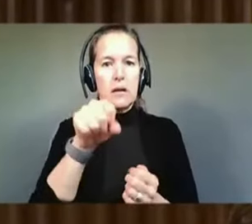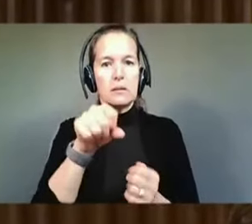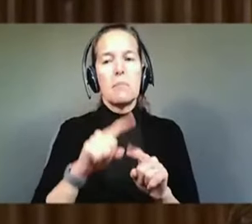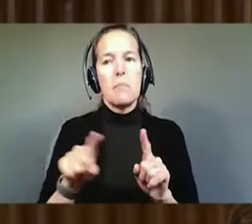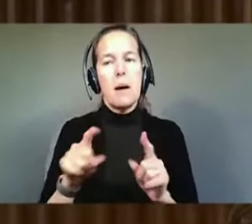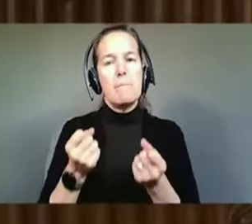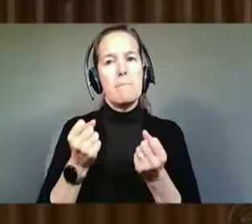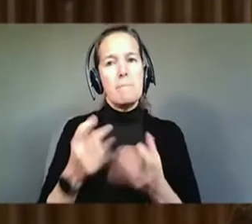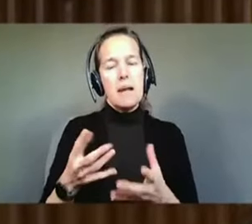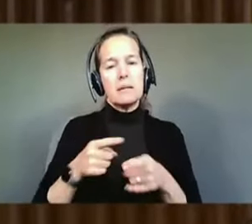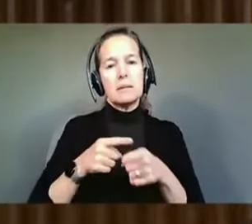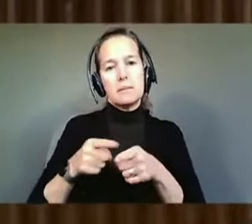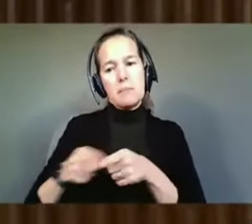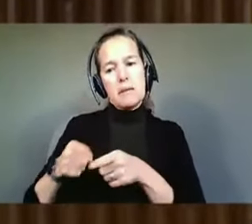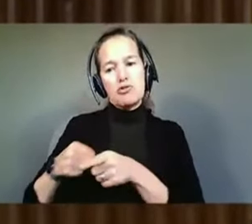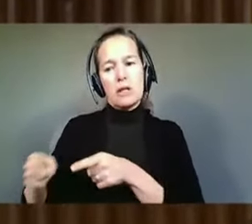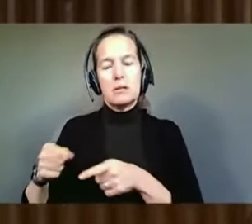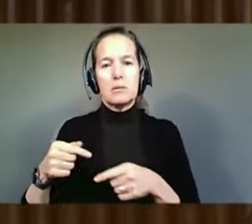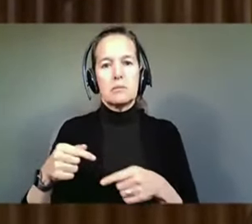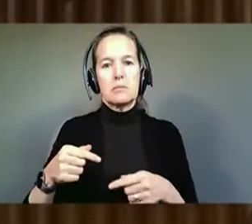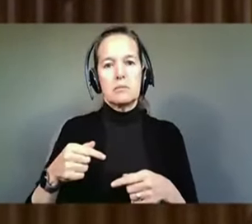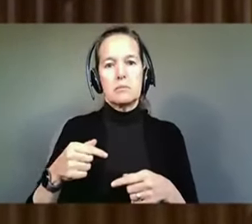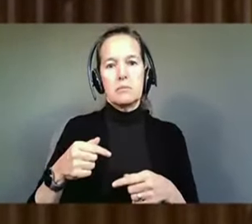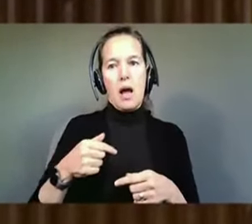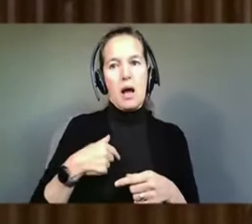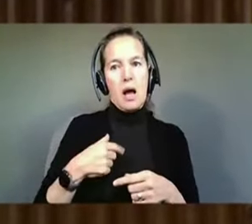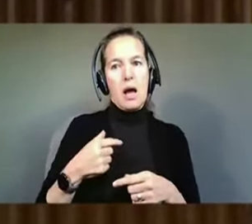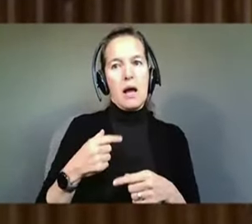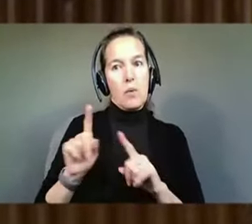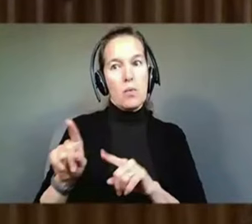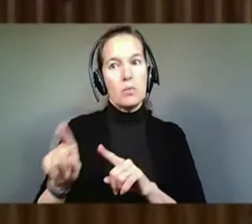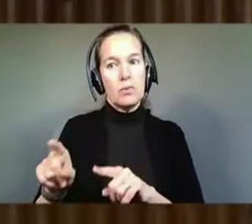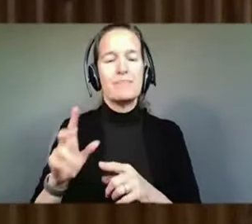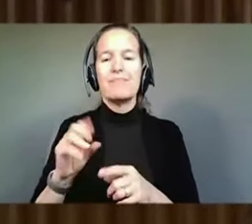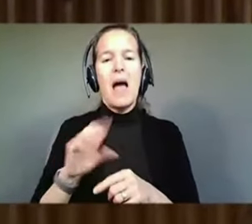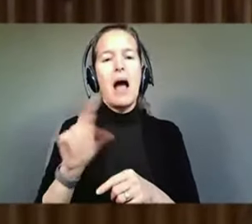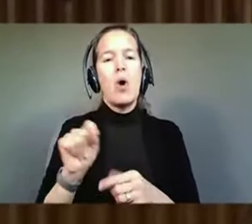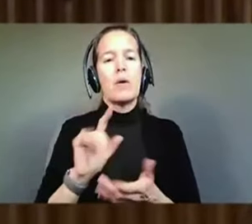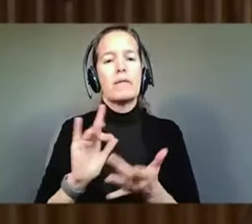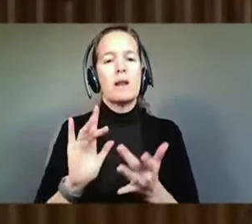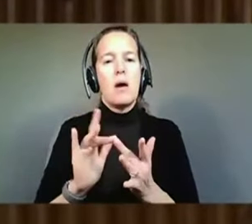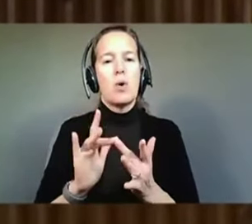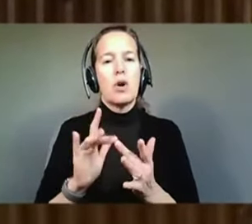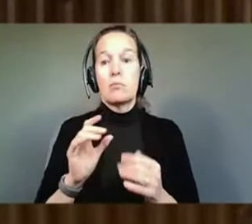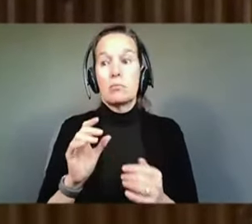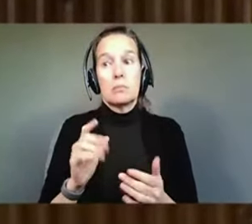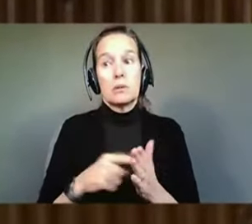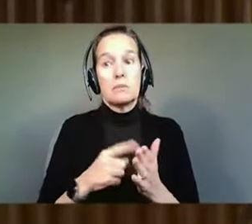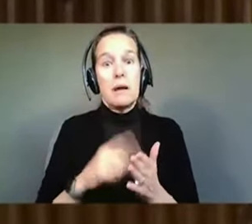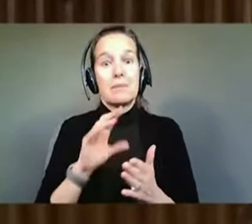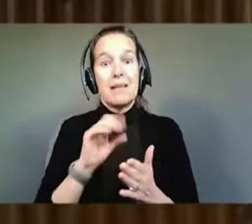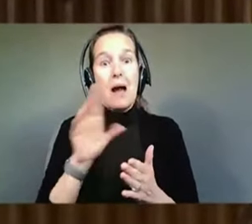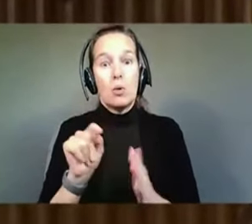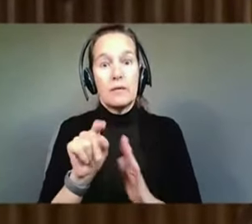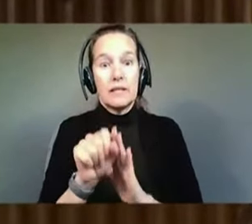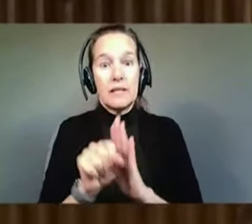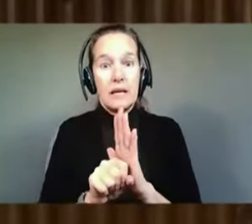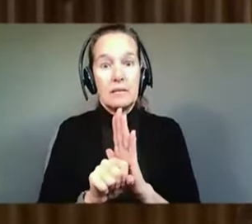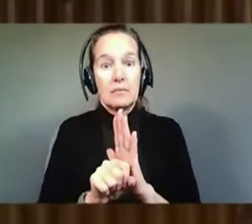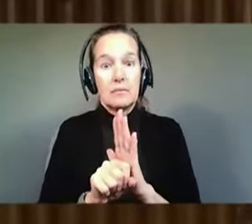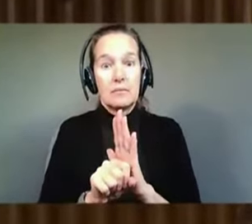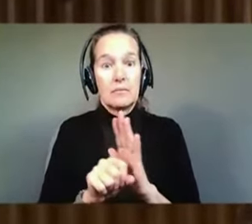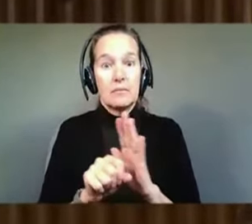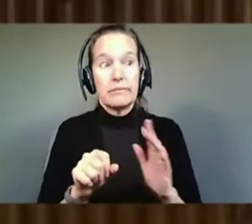specialists that I and others have seen are out of network and sometimes even out of state, which are not